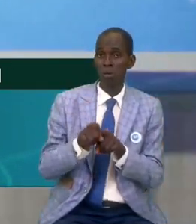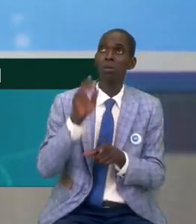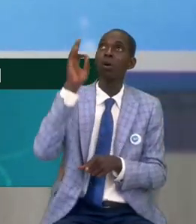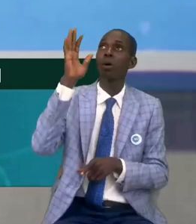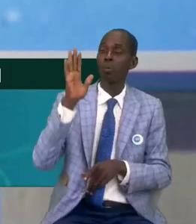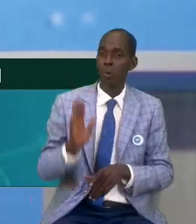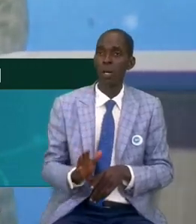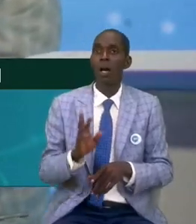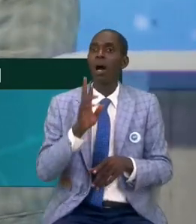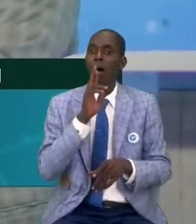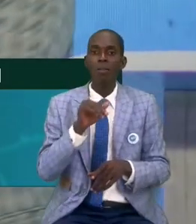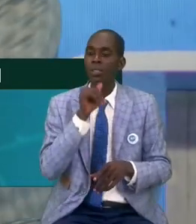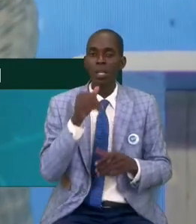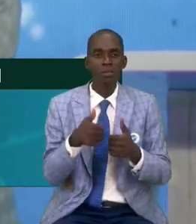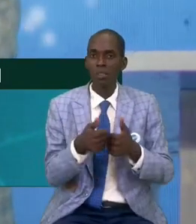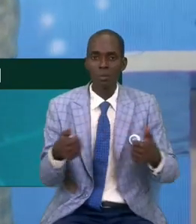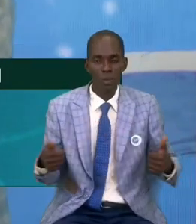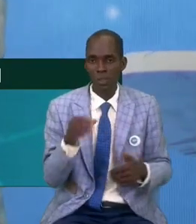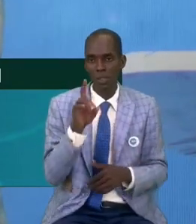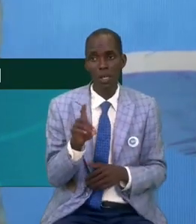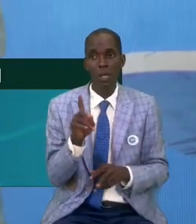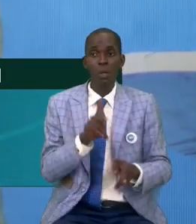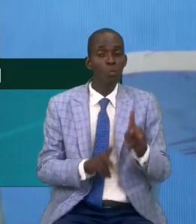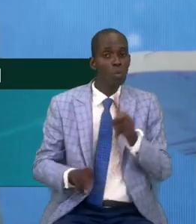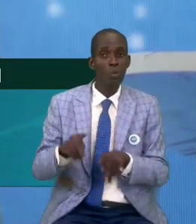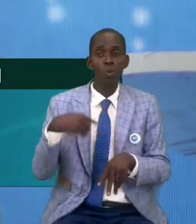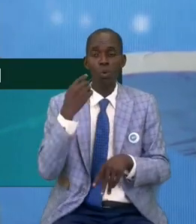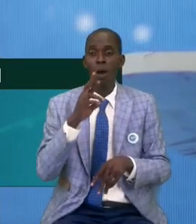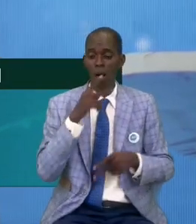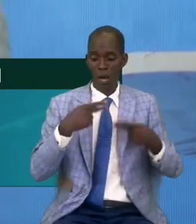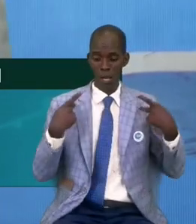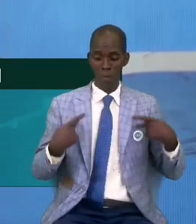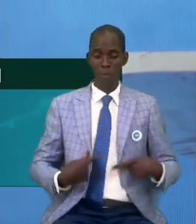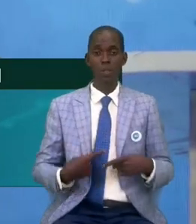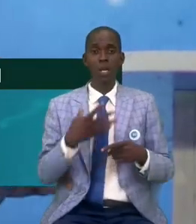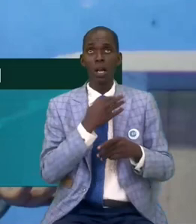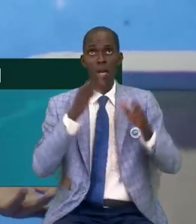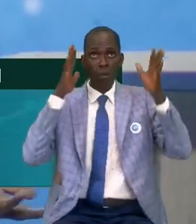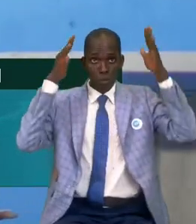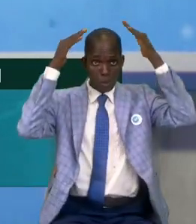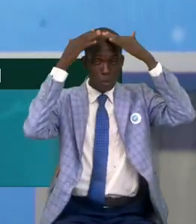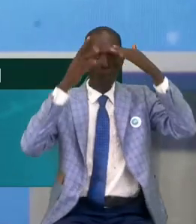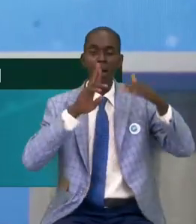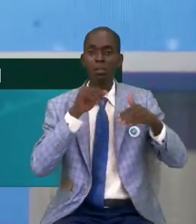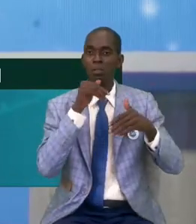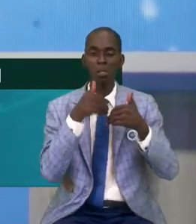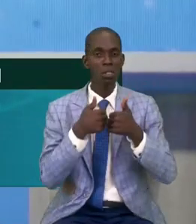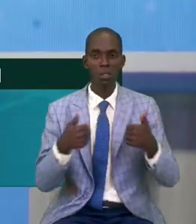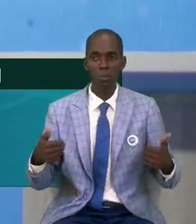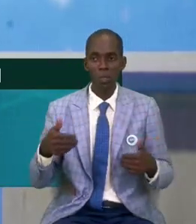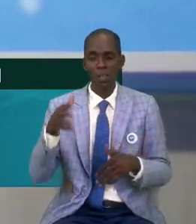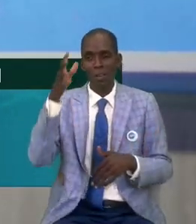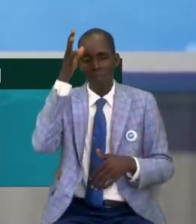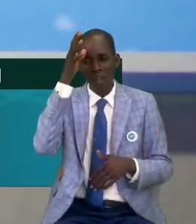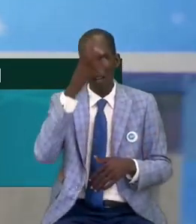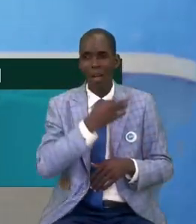and bishops, they are not exempted. Even fathers and mothers are not exempted. And their children too. We who are their